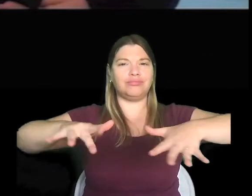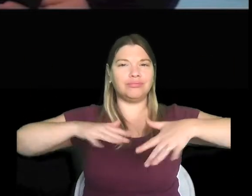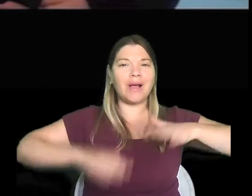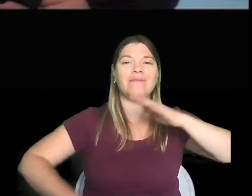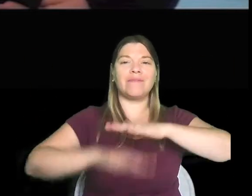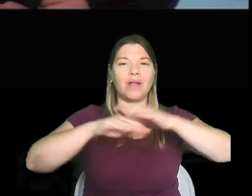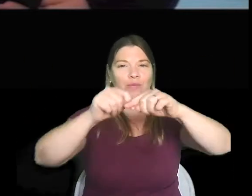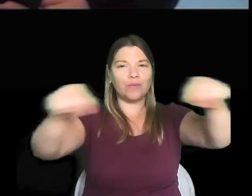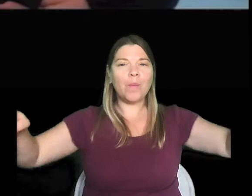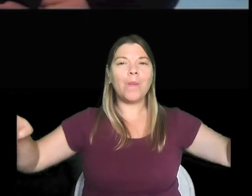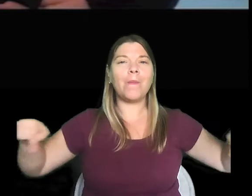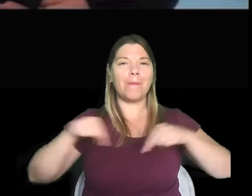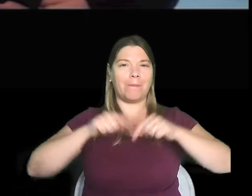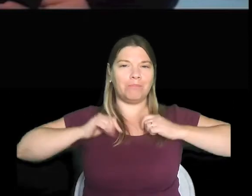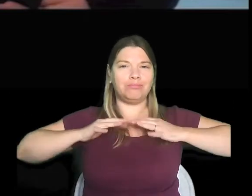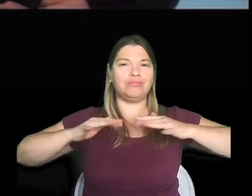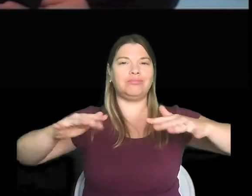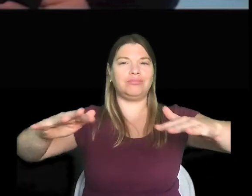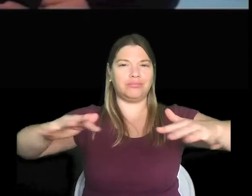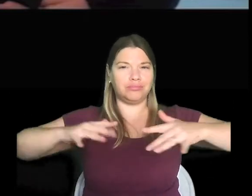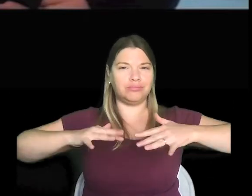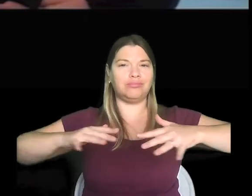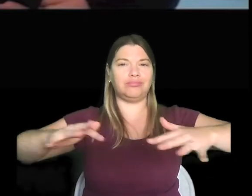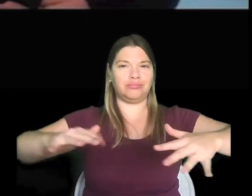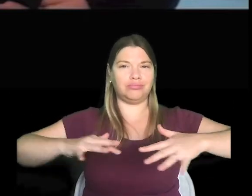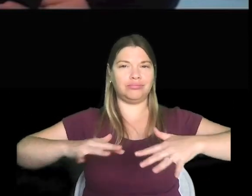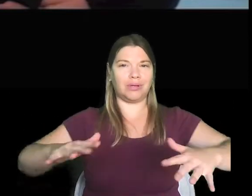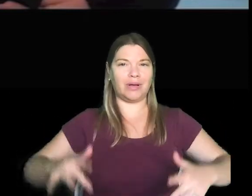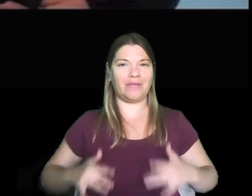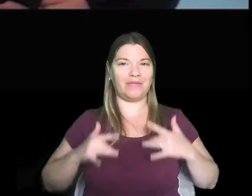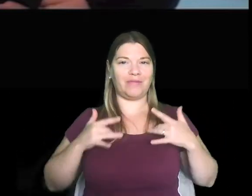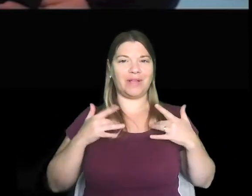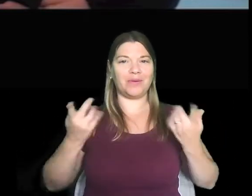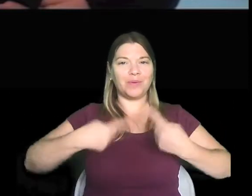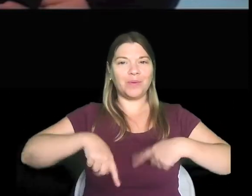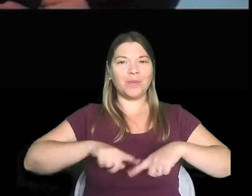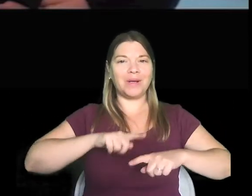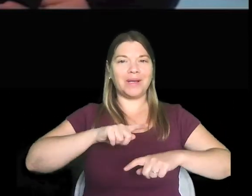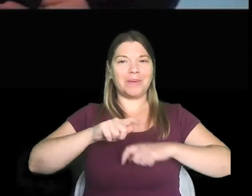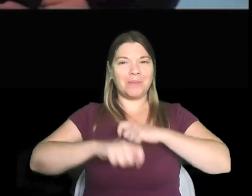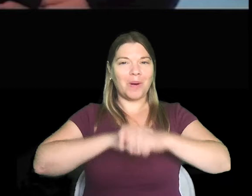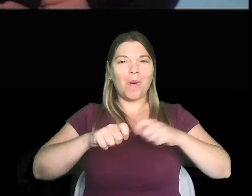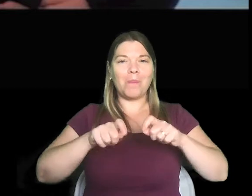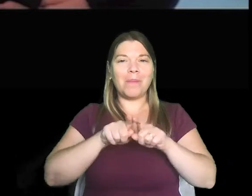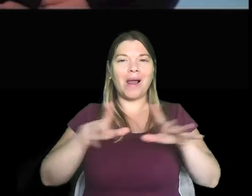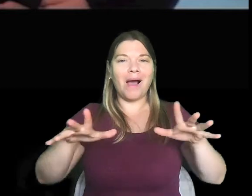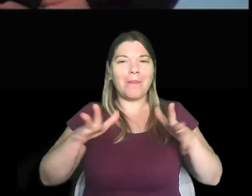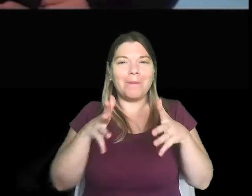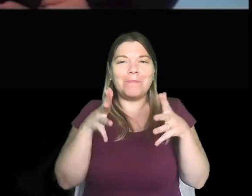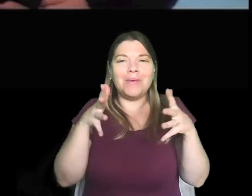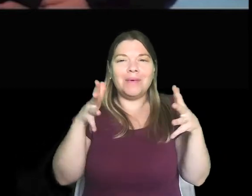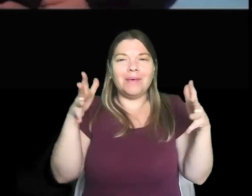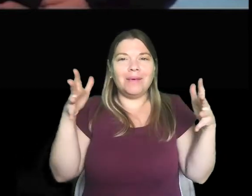As it expands into the space, so do we. We make ourselves as big as